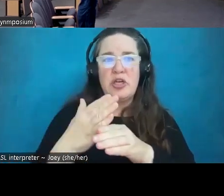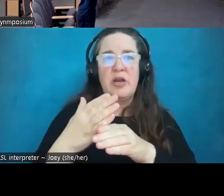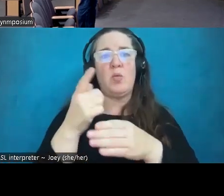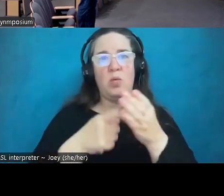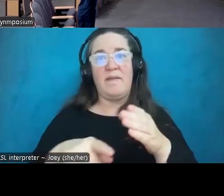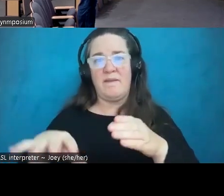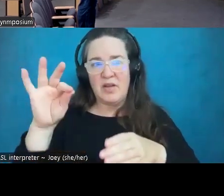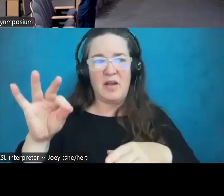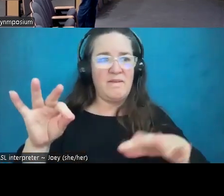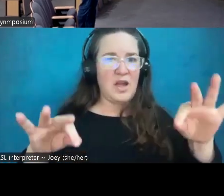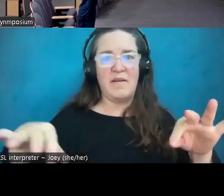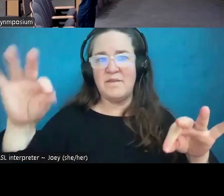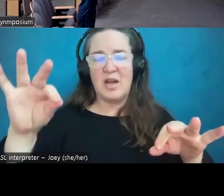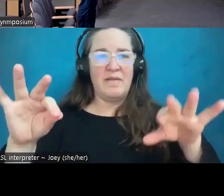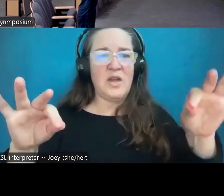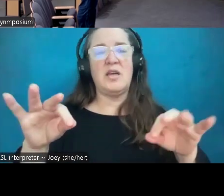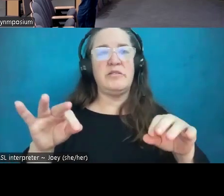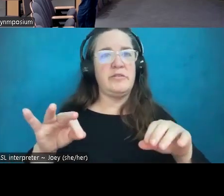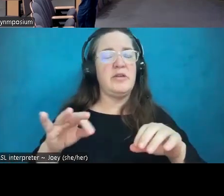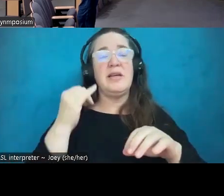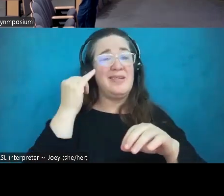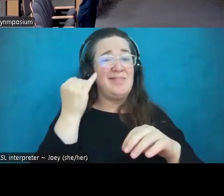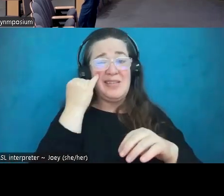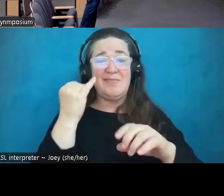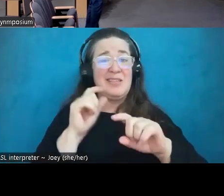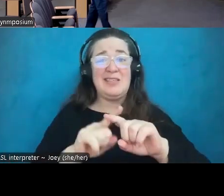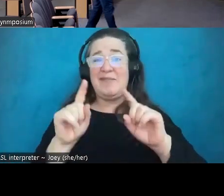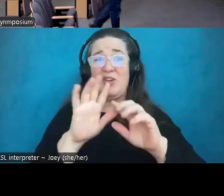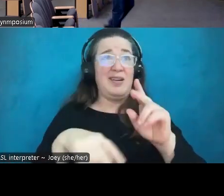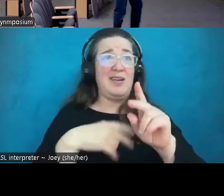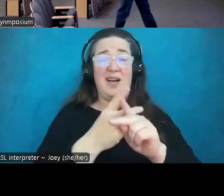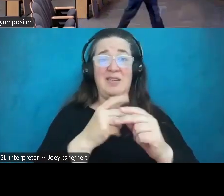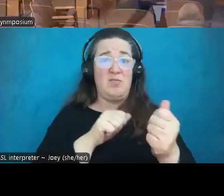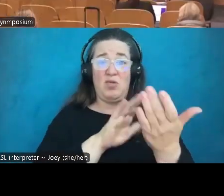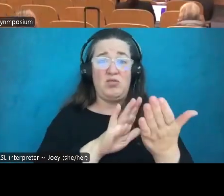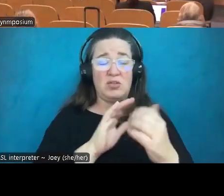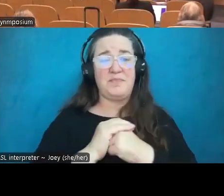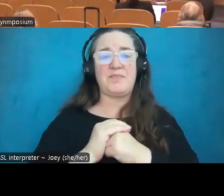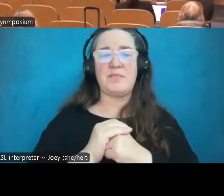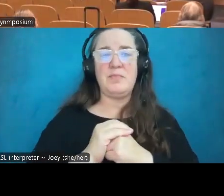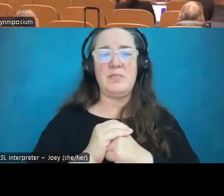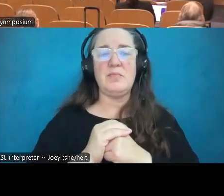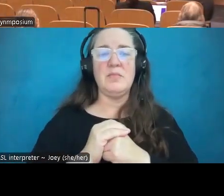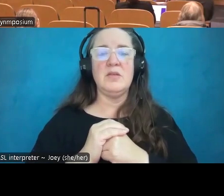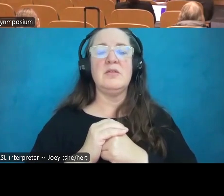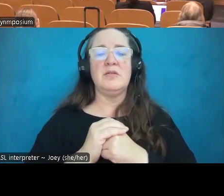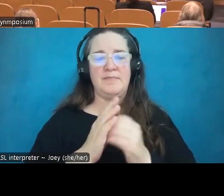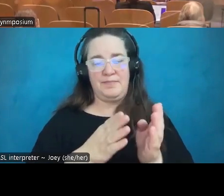findings, even is a different type of medicine. Absolutely, yes. That's a very good